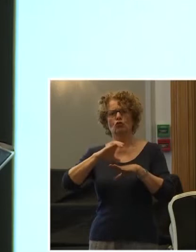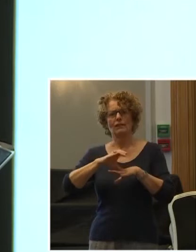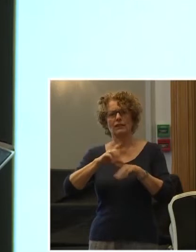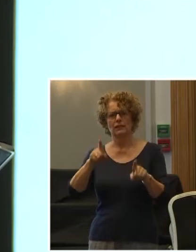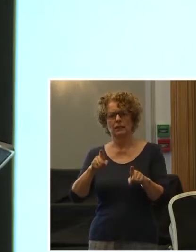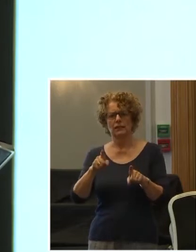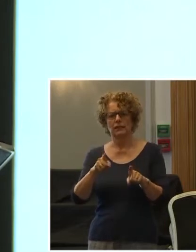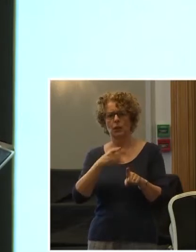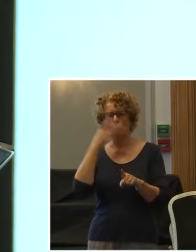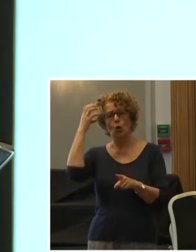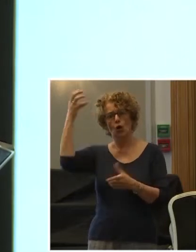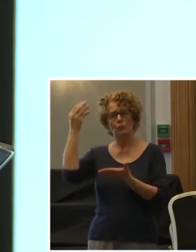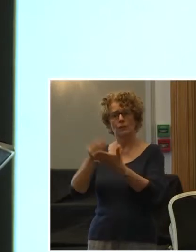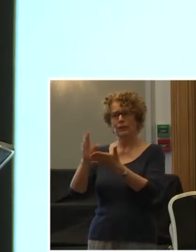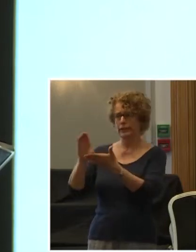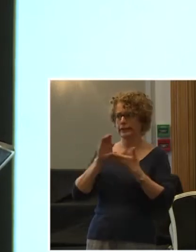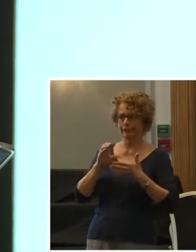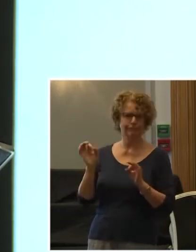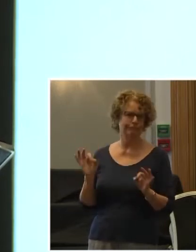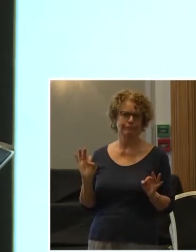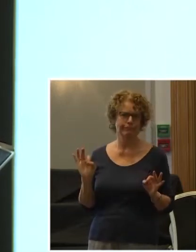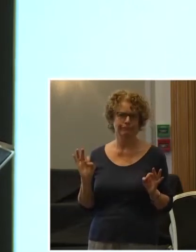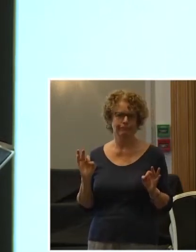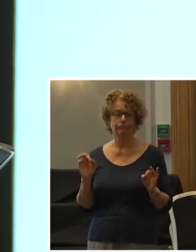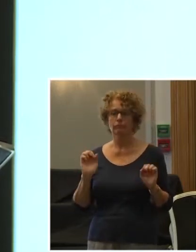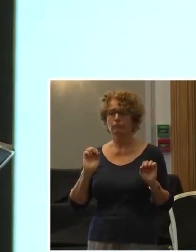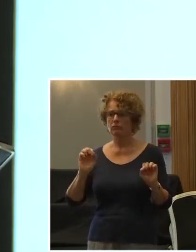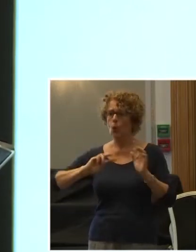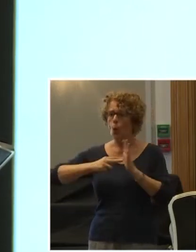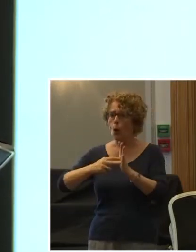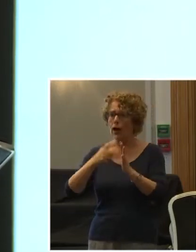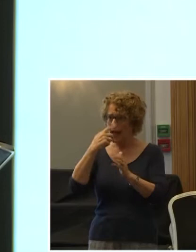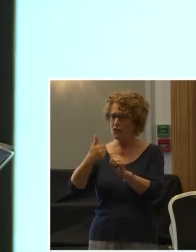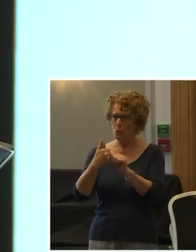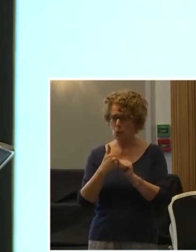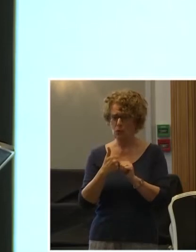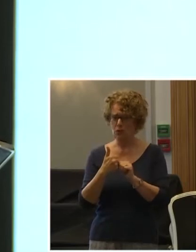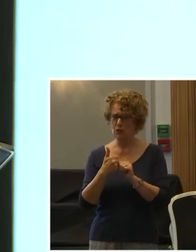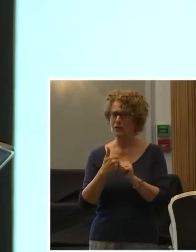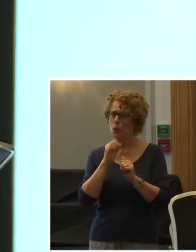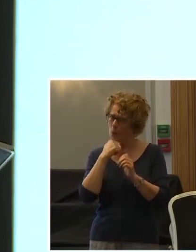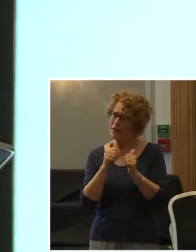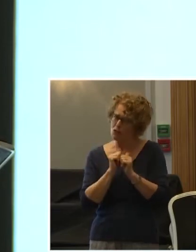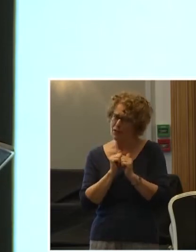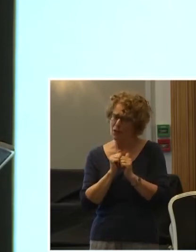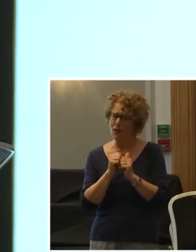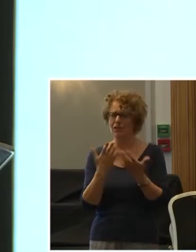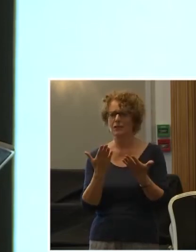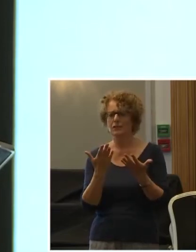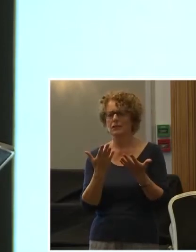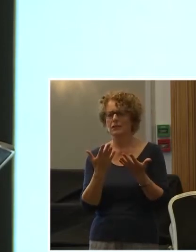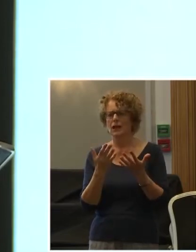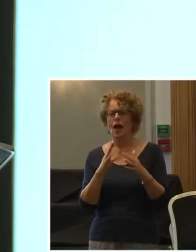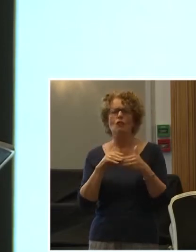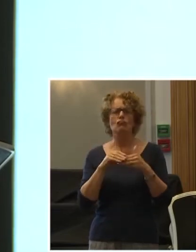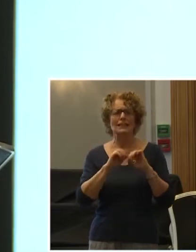no government funding. So if you or your organisations can support us, we would be extremely grateful. We have a really friendly